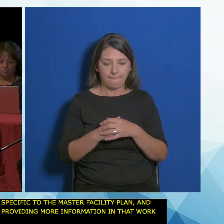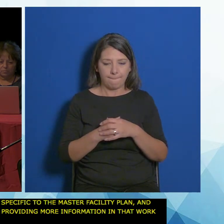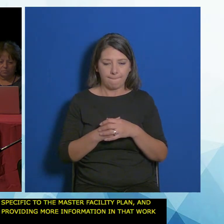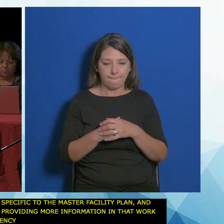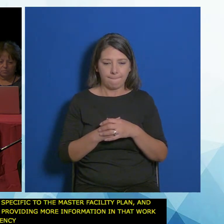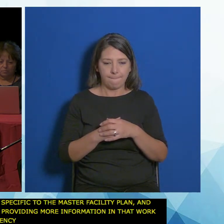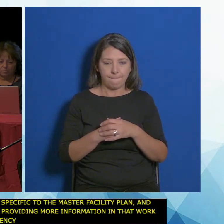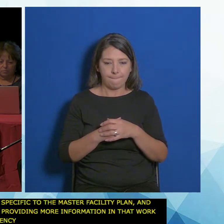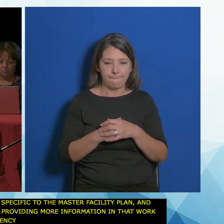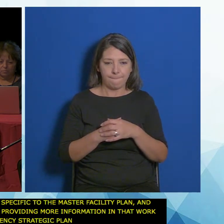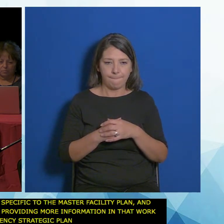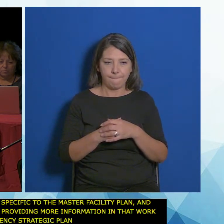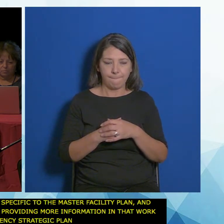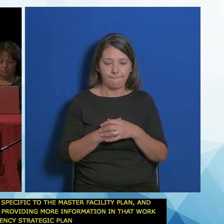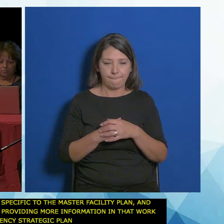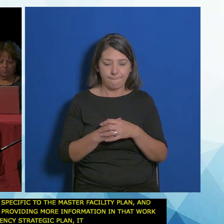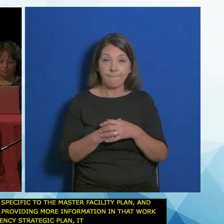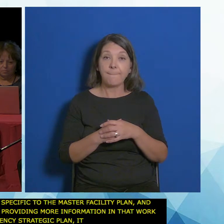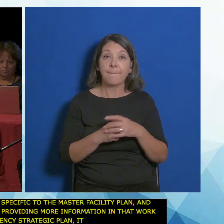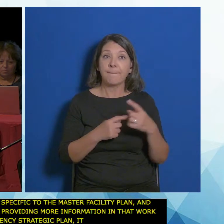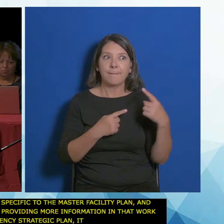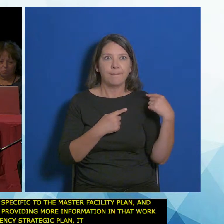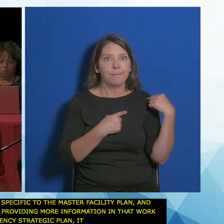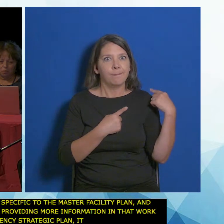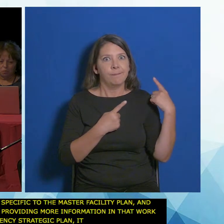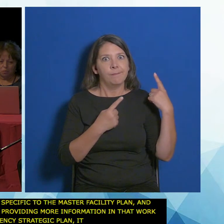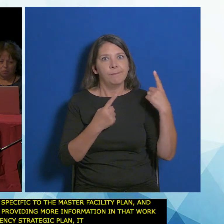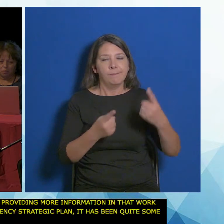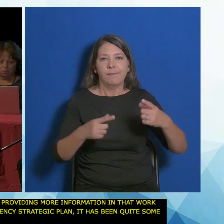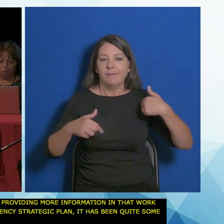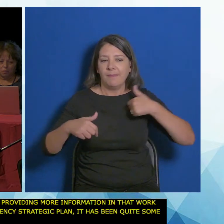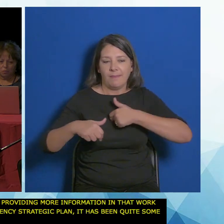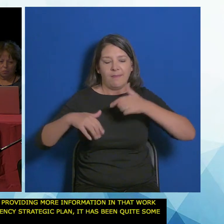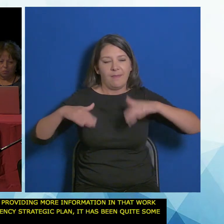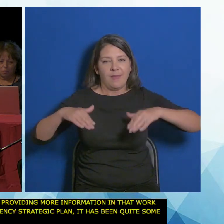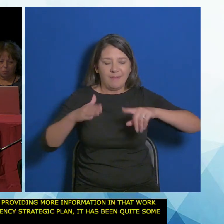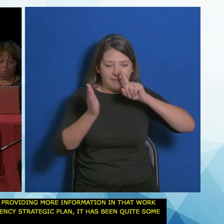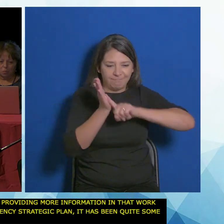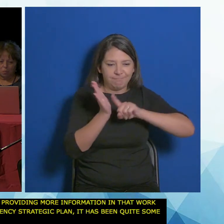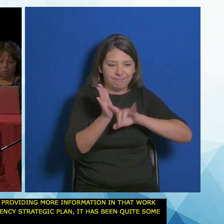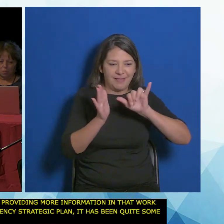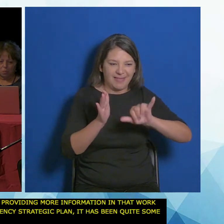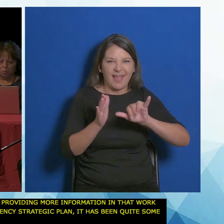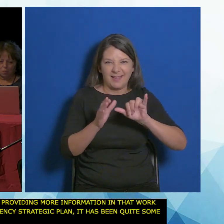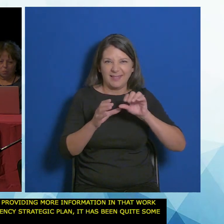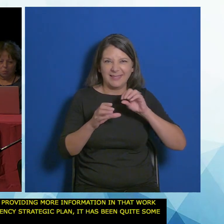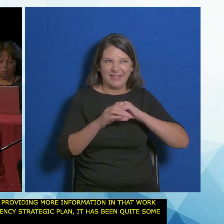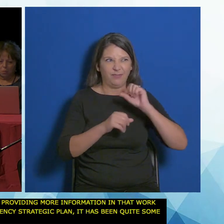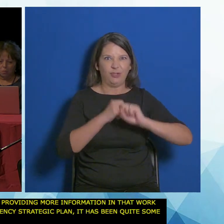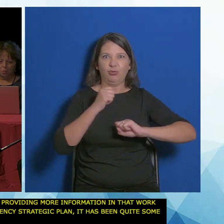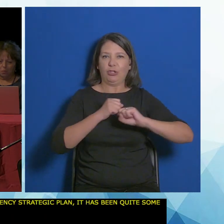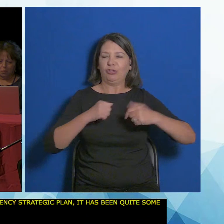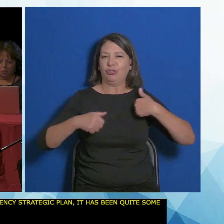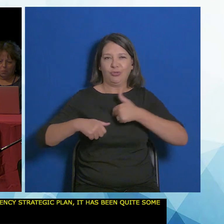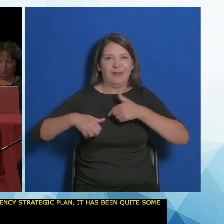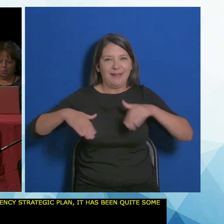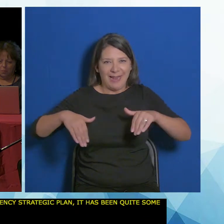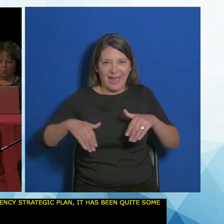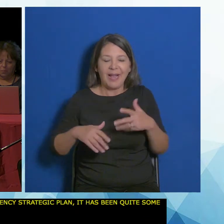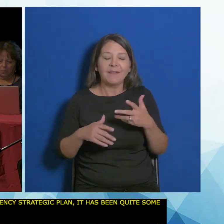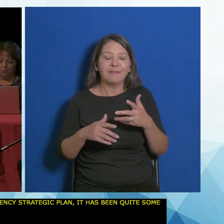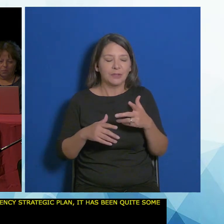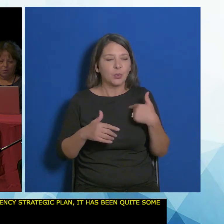It's been quite some time that we've needed to evaluate that infrastructure, making sure that it's meeting the needs